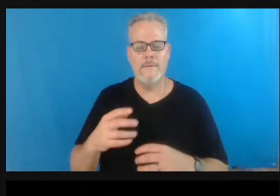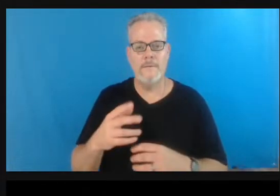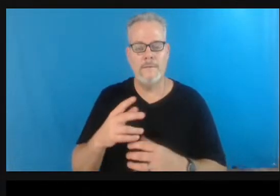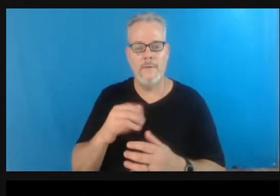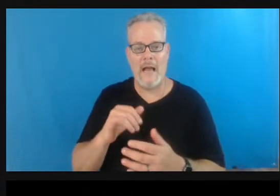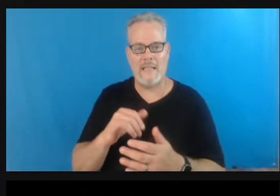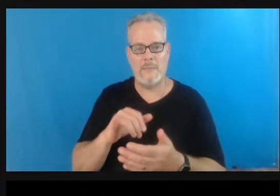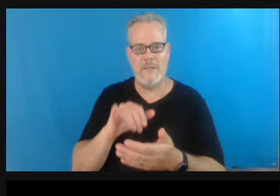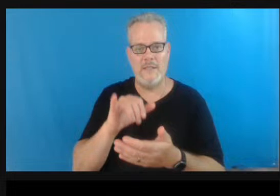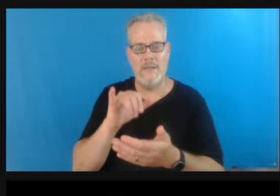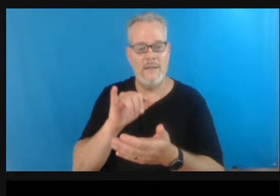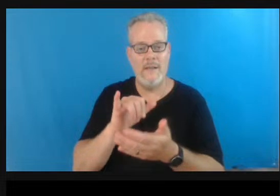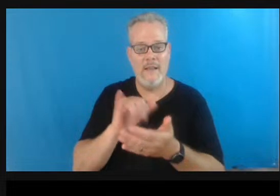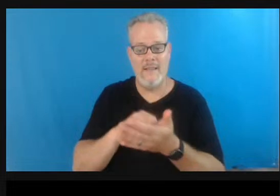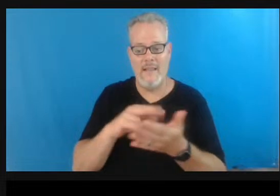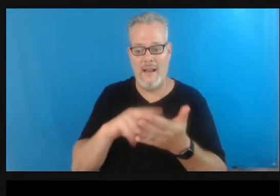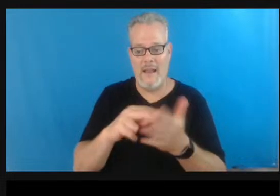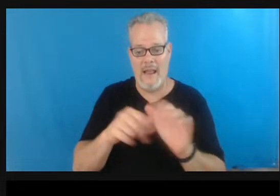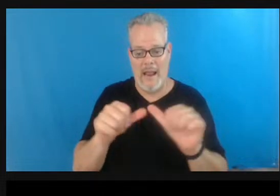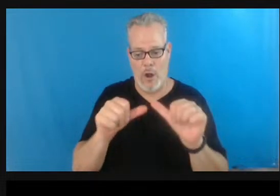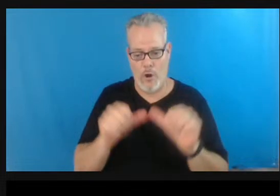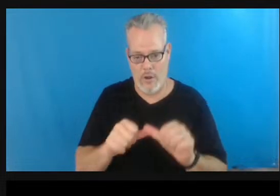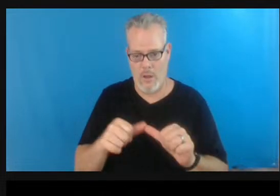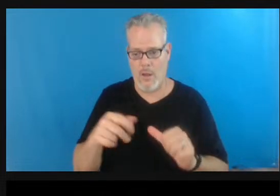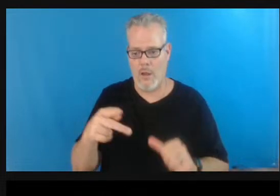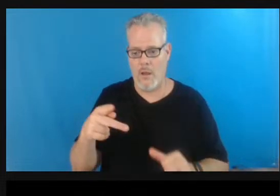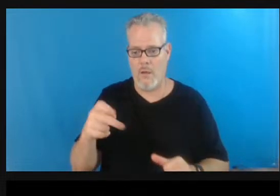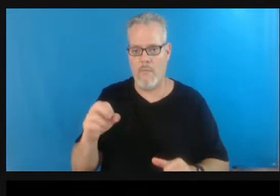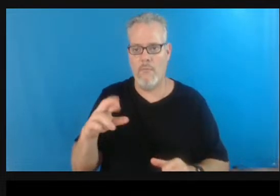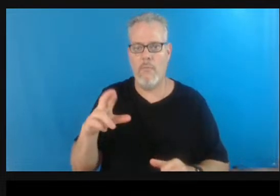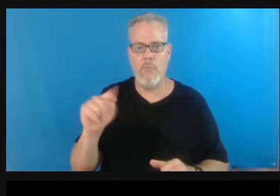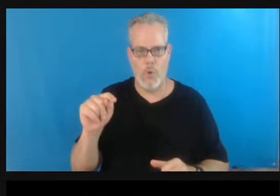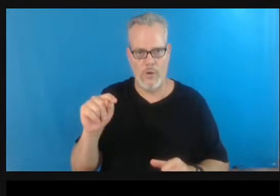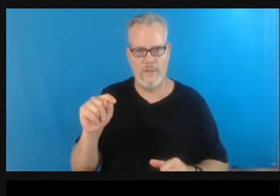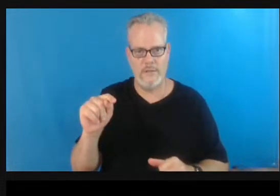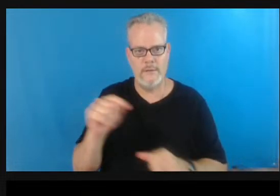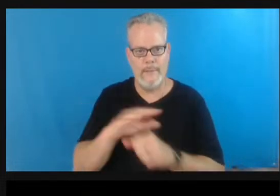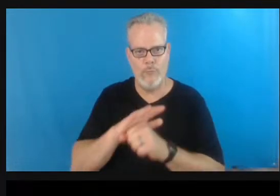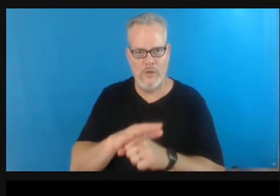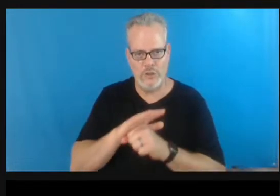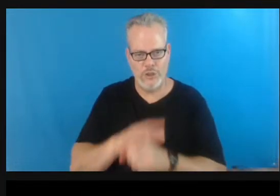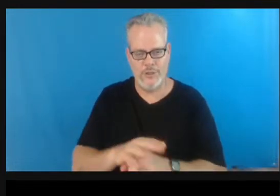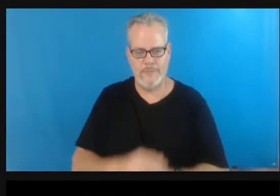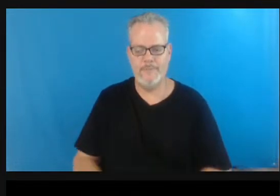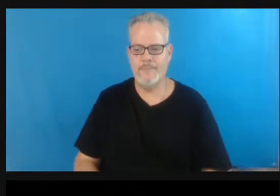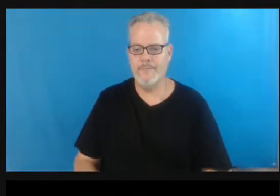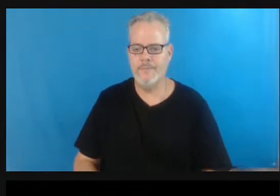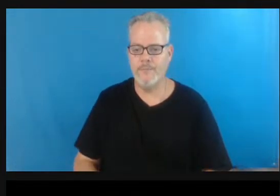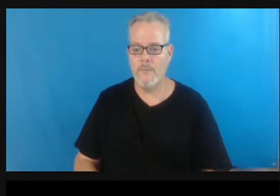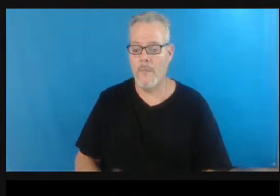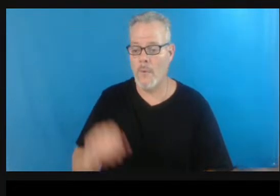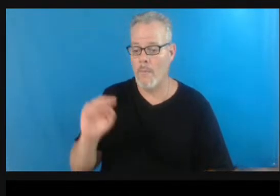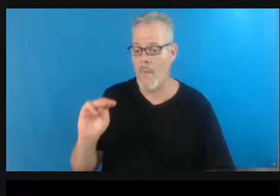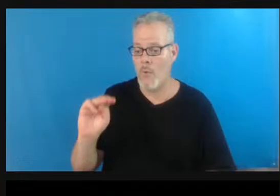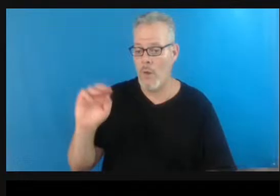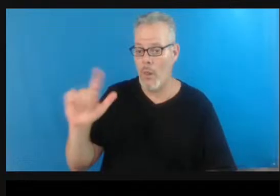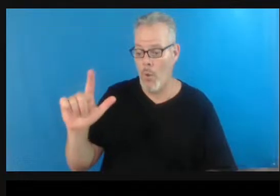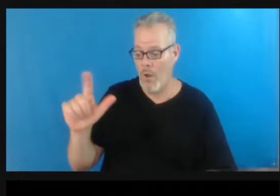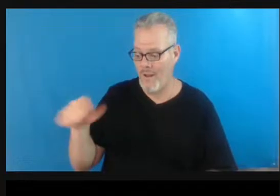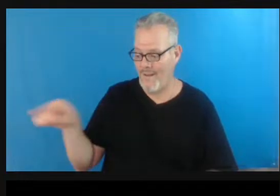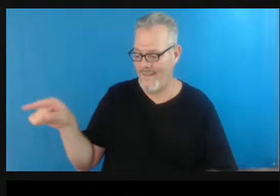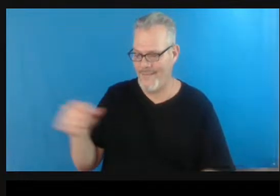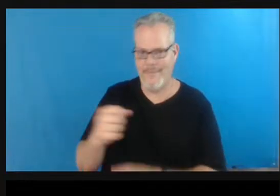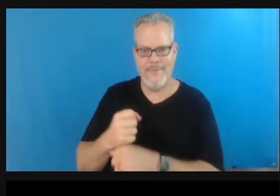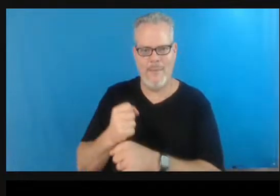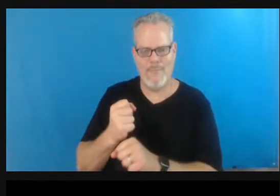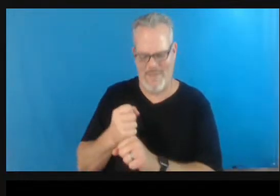up Mauna Loa's feeder and then to Mauna Loa to cause a change in Mauna Loa's behavior as well. And the model that they made, Gonderman made, this is back